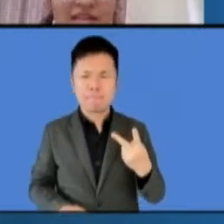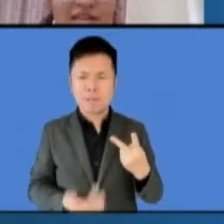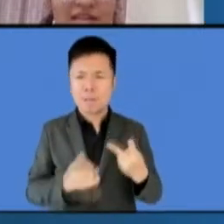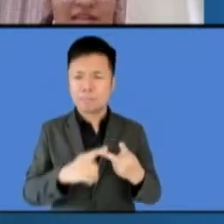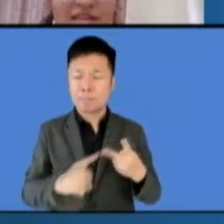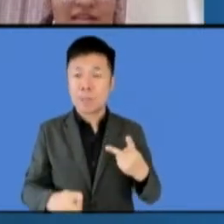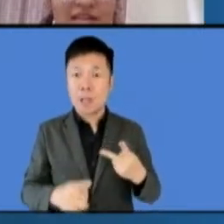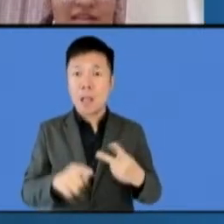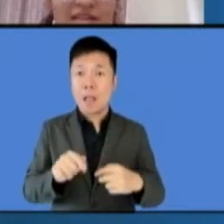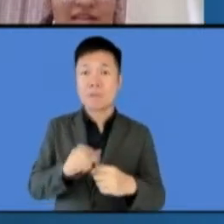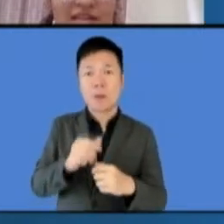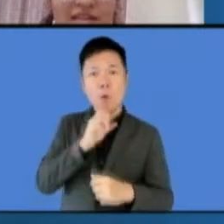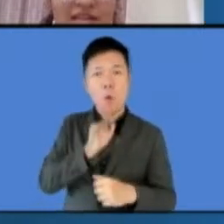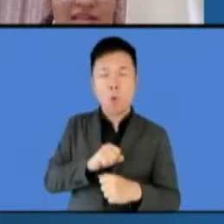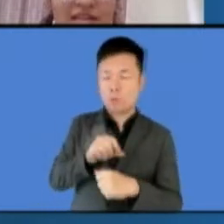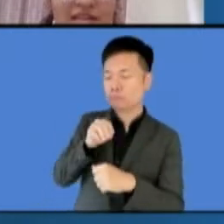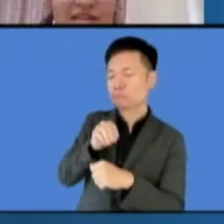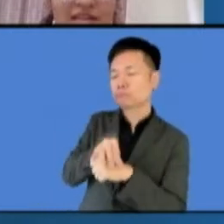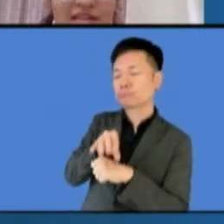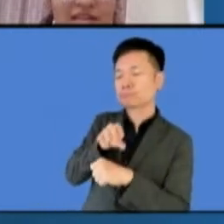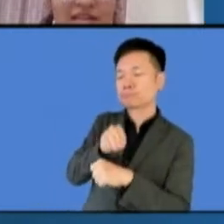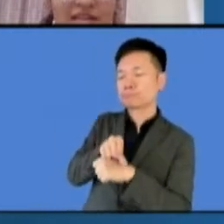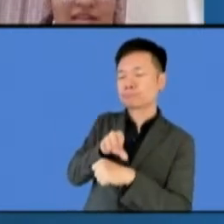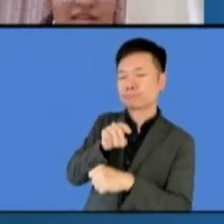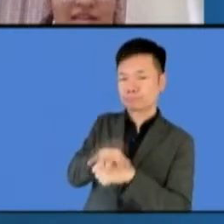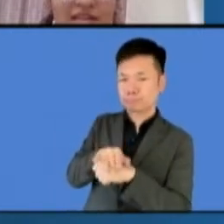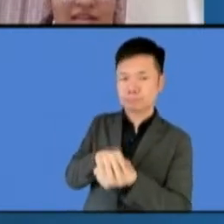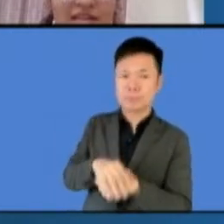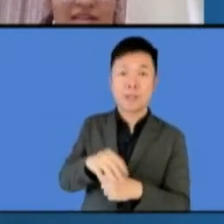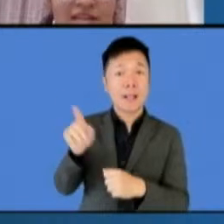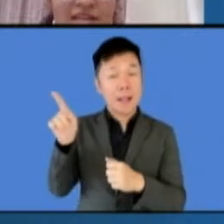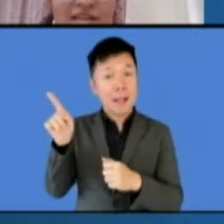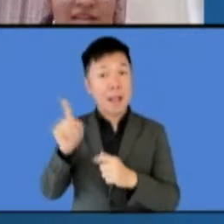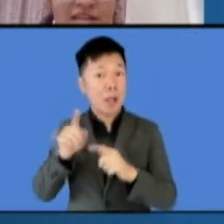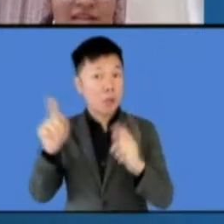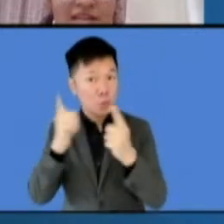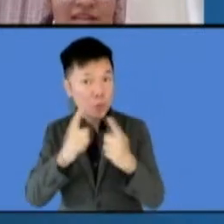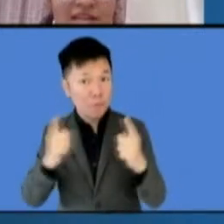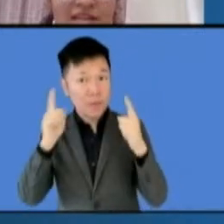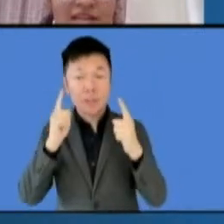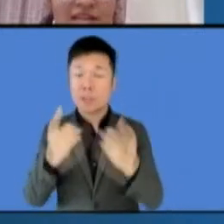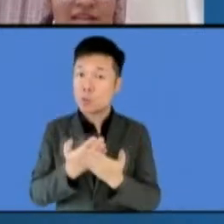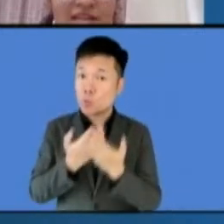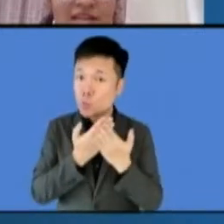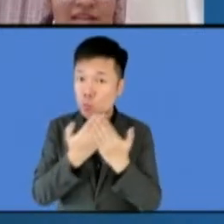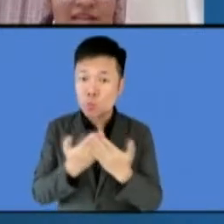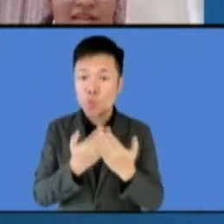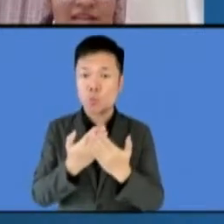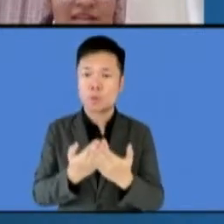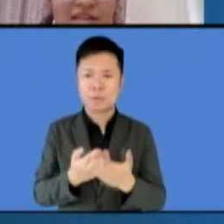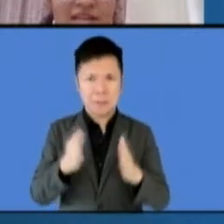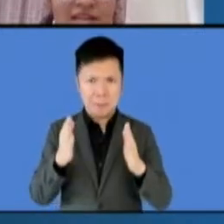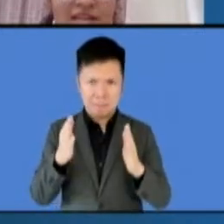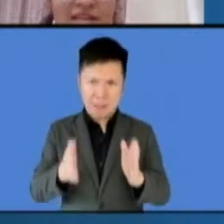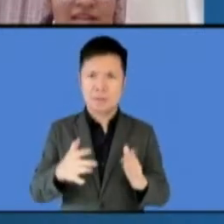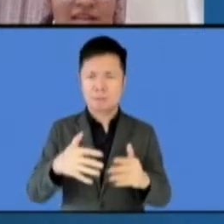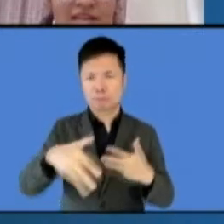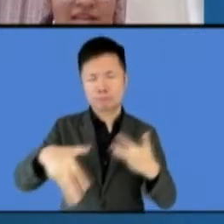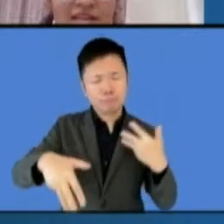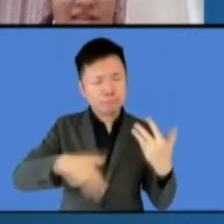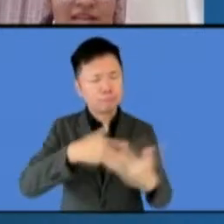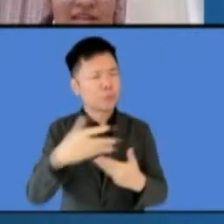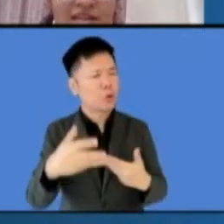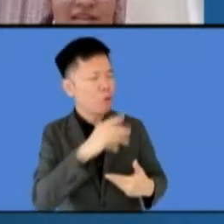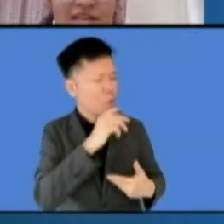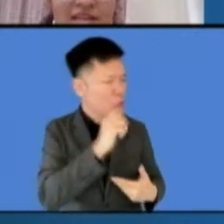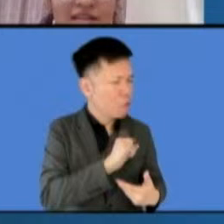the mentorship program, because I know in universities and in schools they need to have interaction with older people